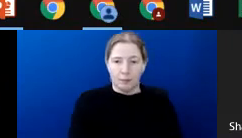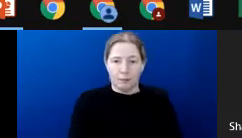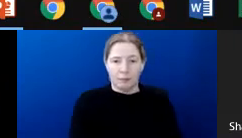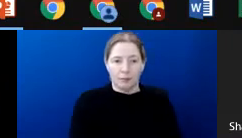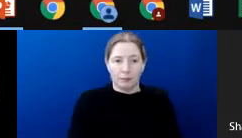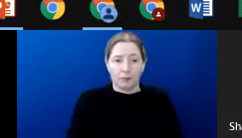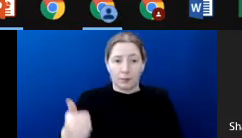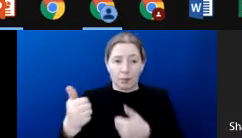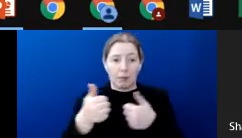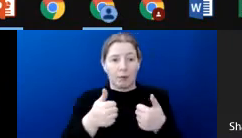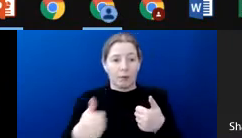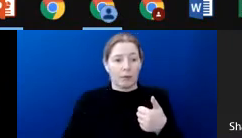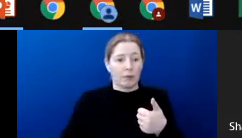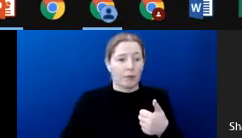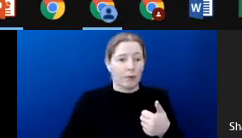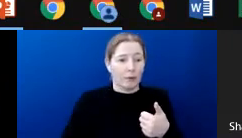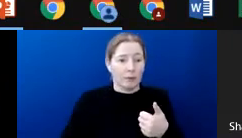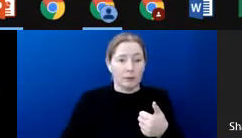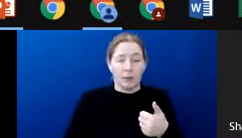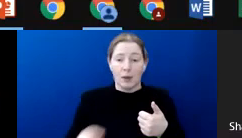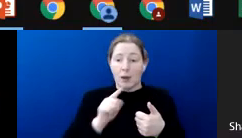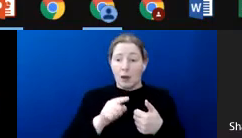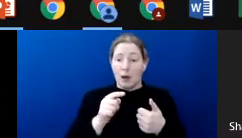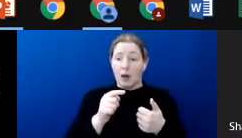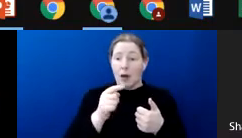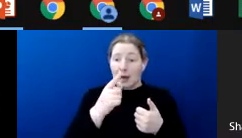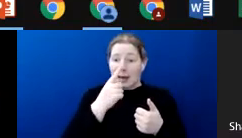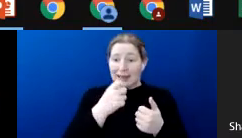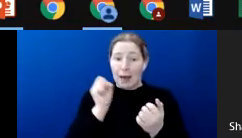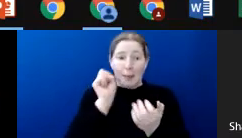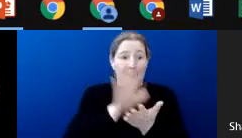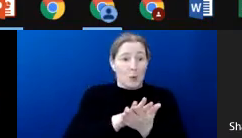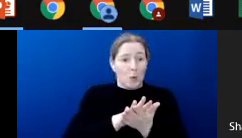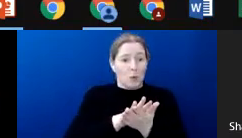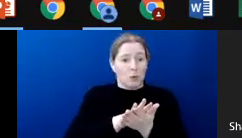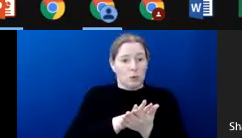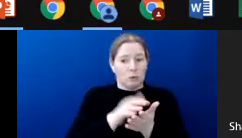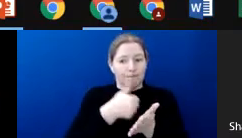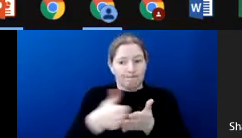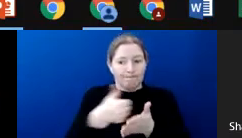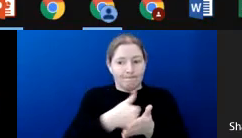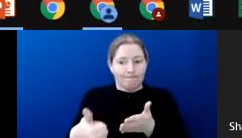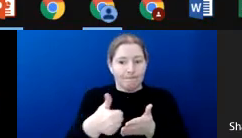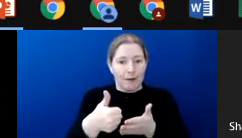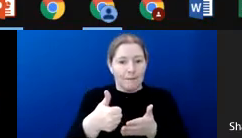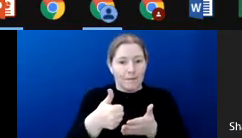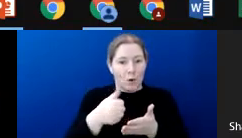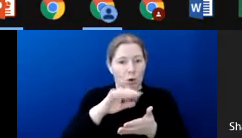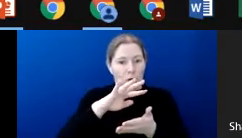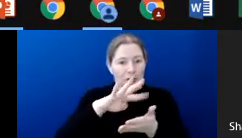Can the post happen automatically on a schedule?